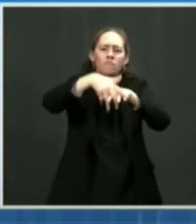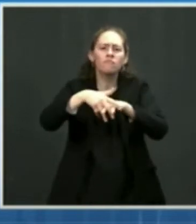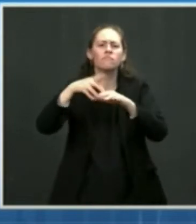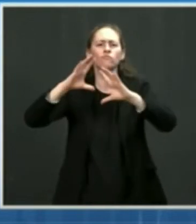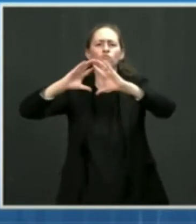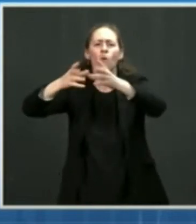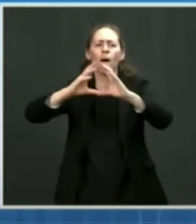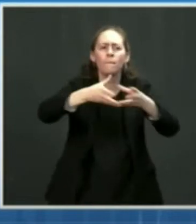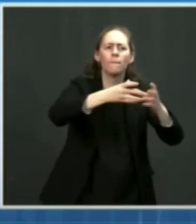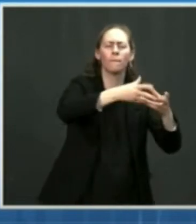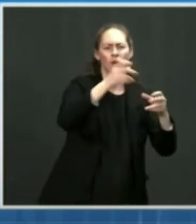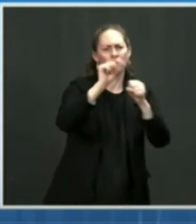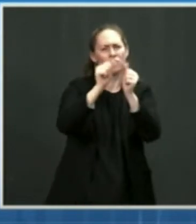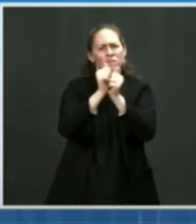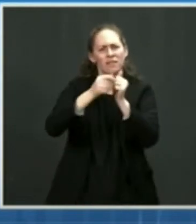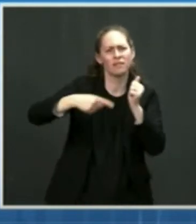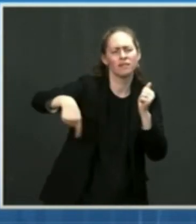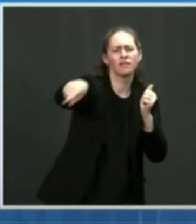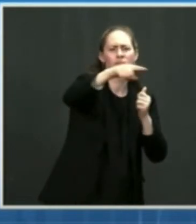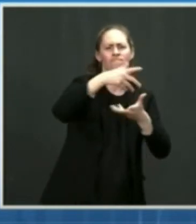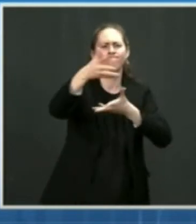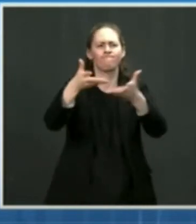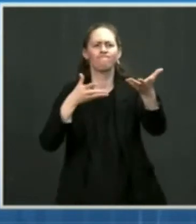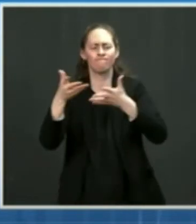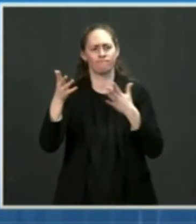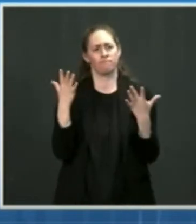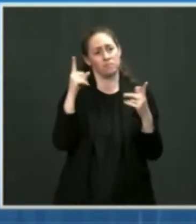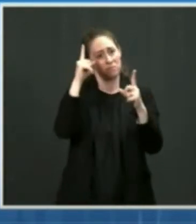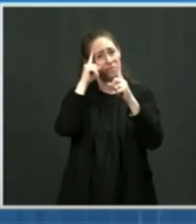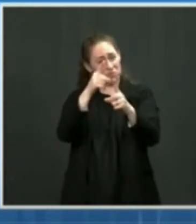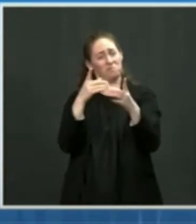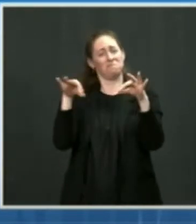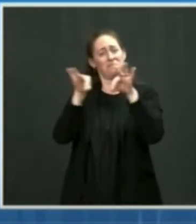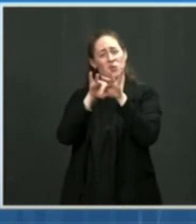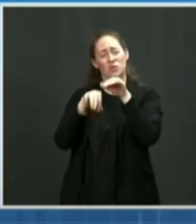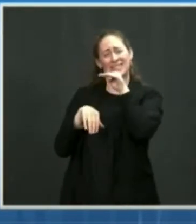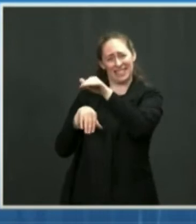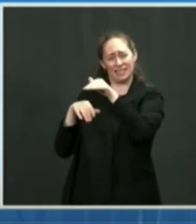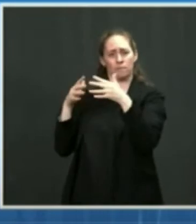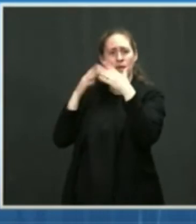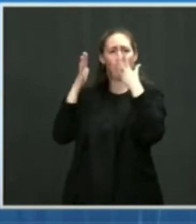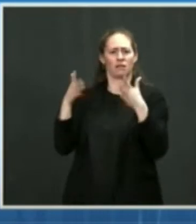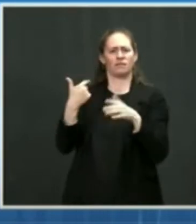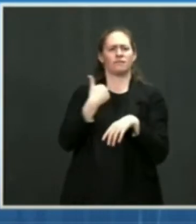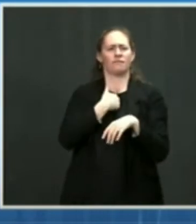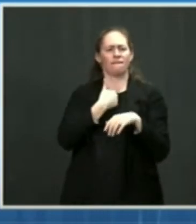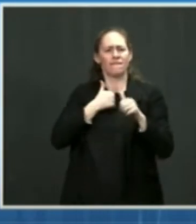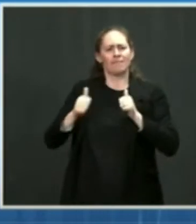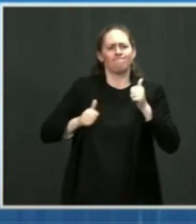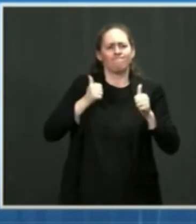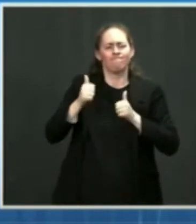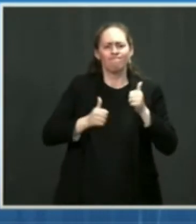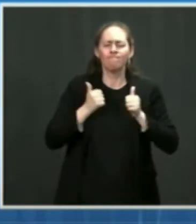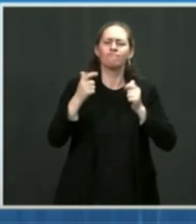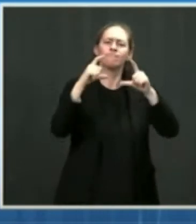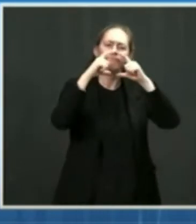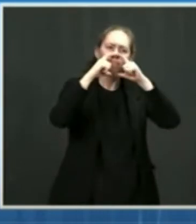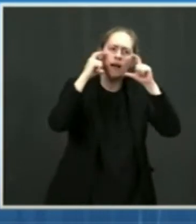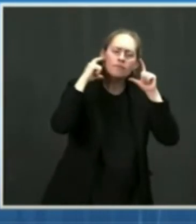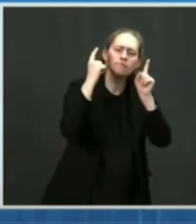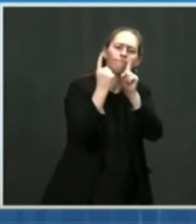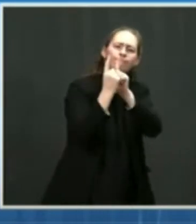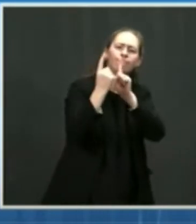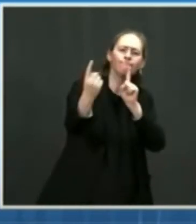administering, and we need Americans to do their part. Wear a mask, socially distance, and